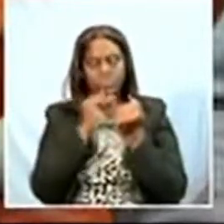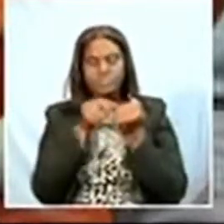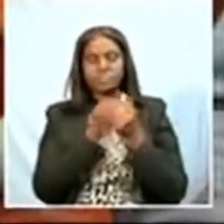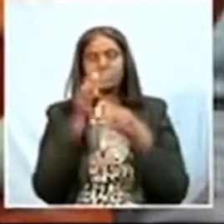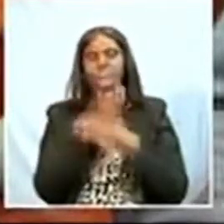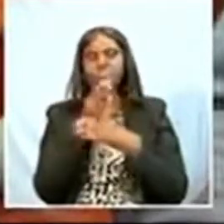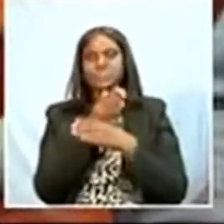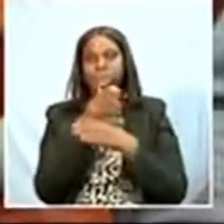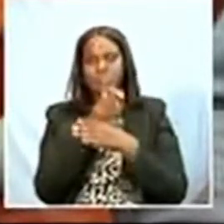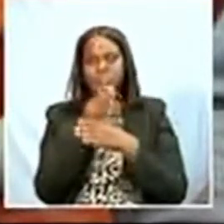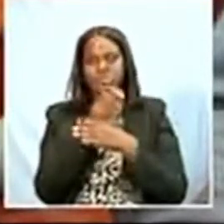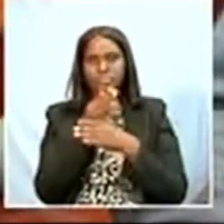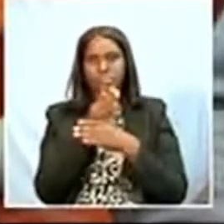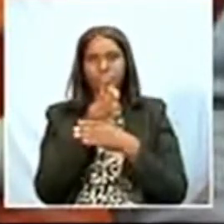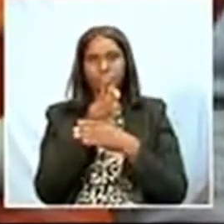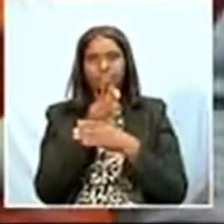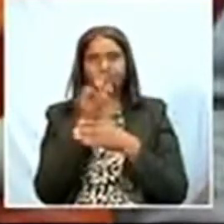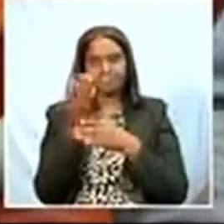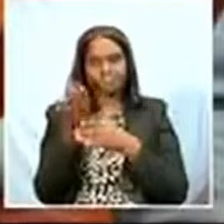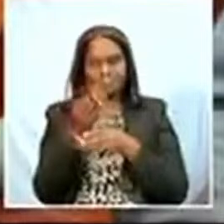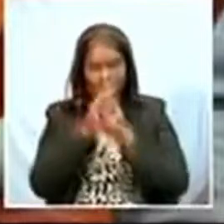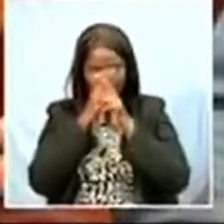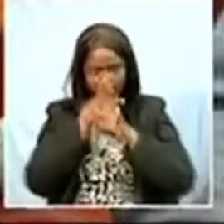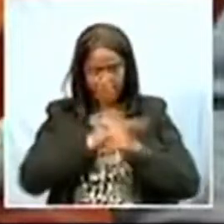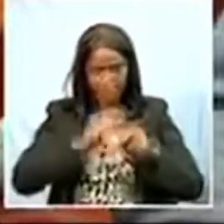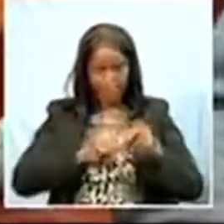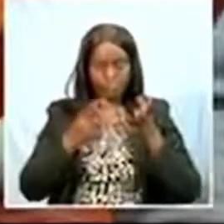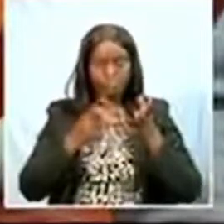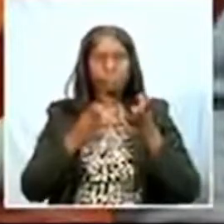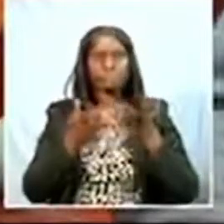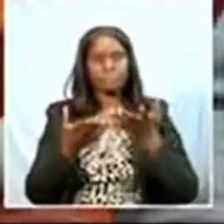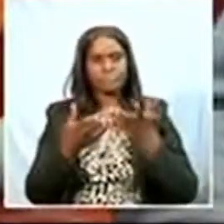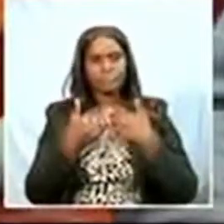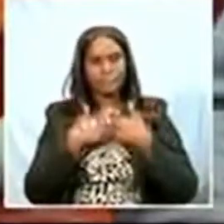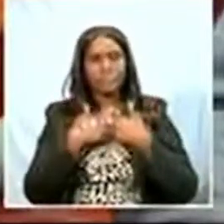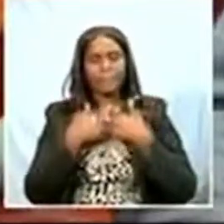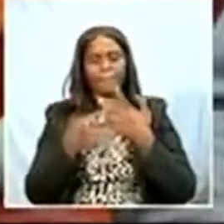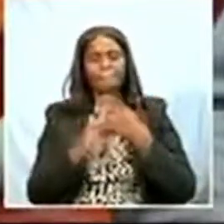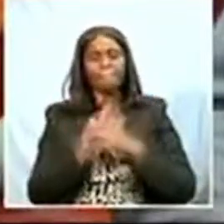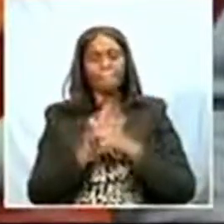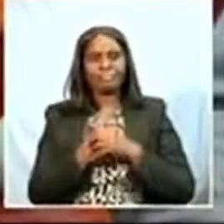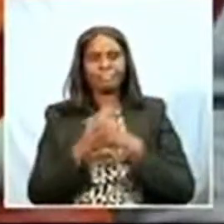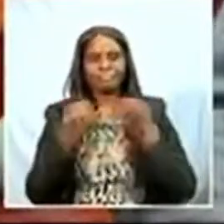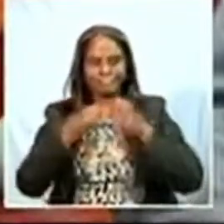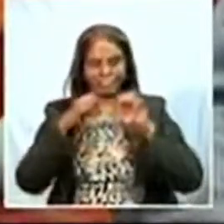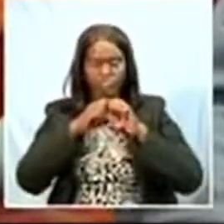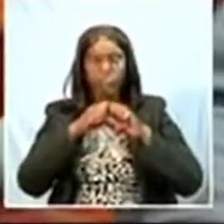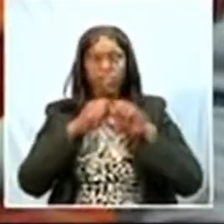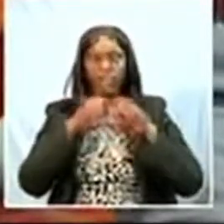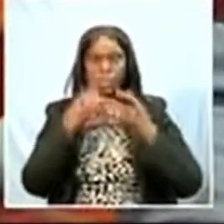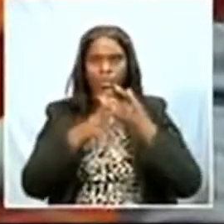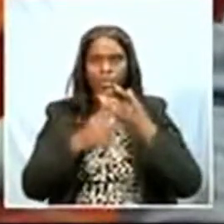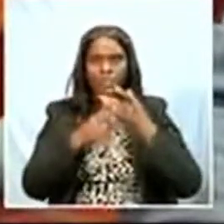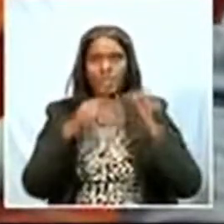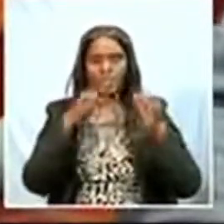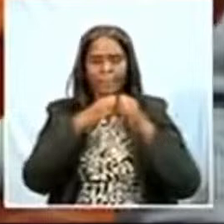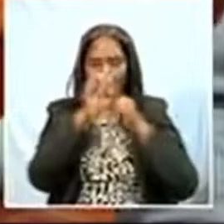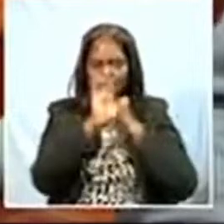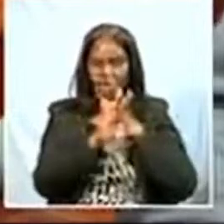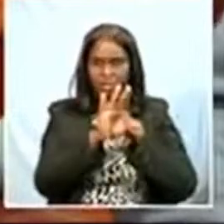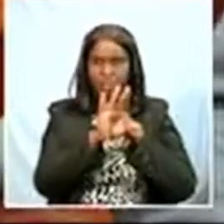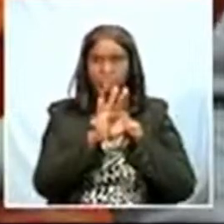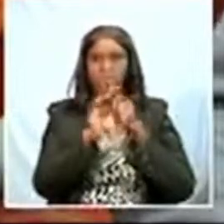traders. Even one of members here, if you have export orders or here and there, or even import, that bank is there ready